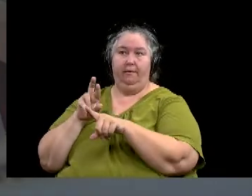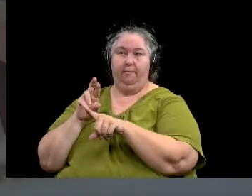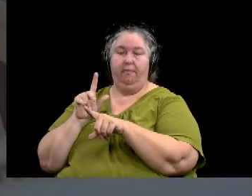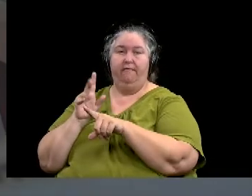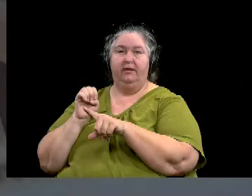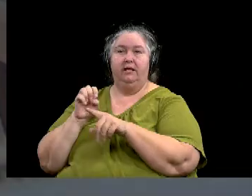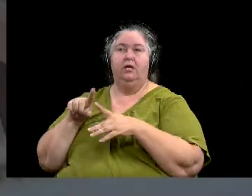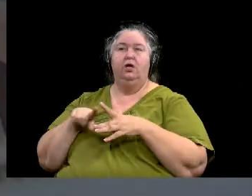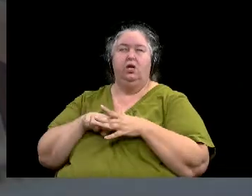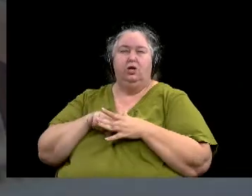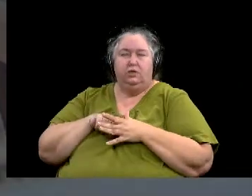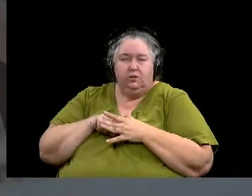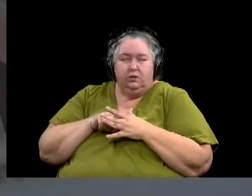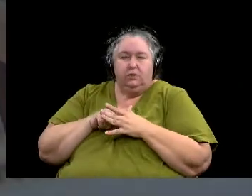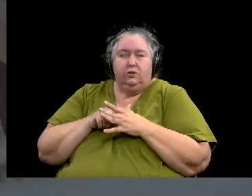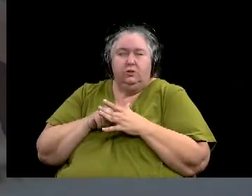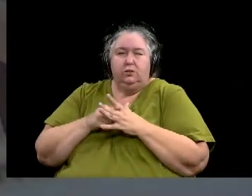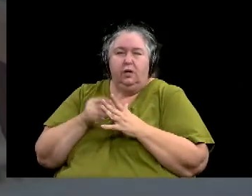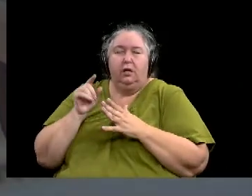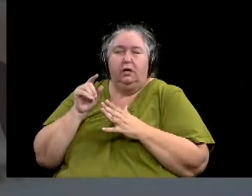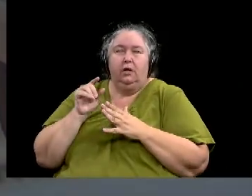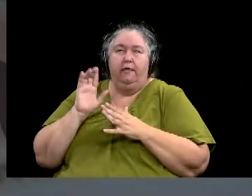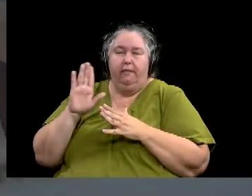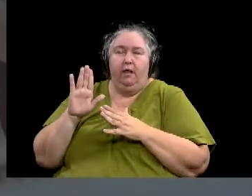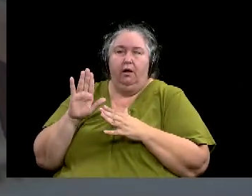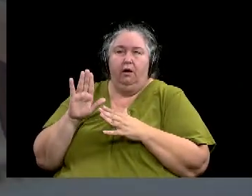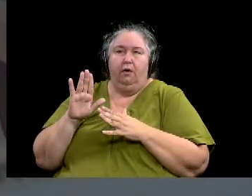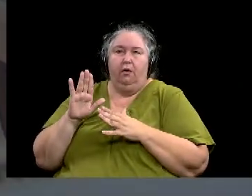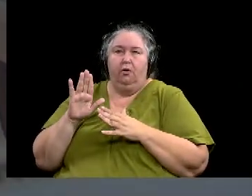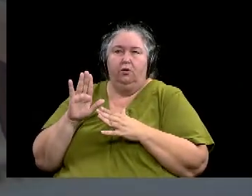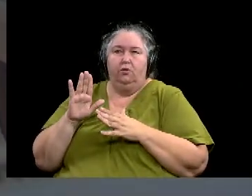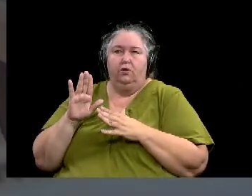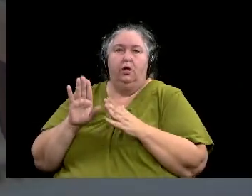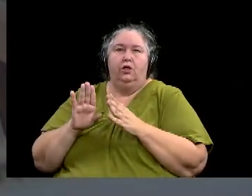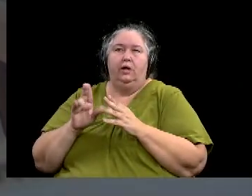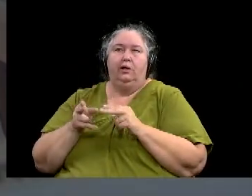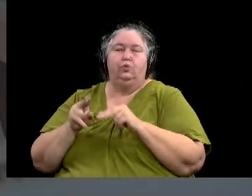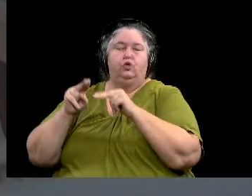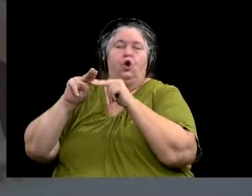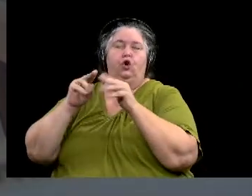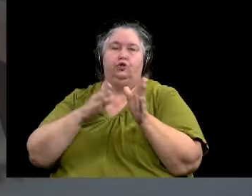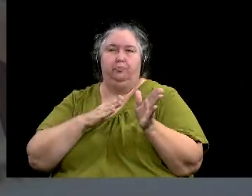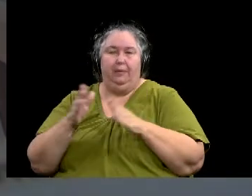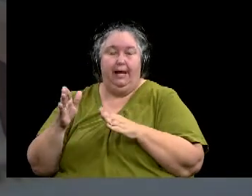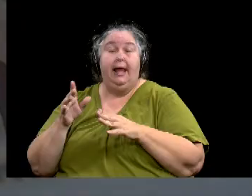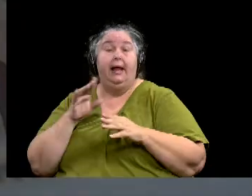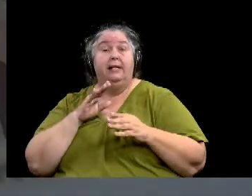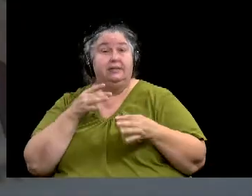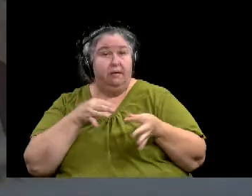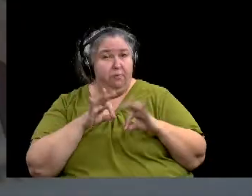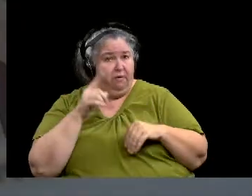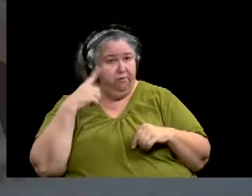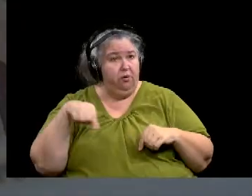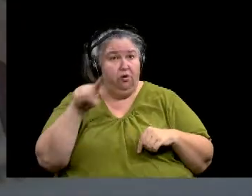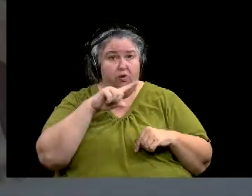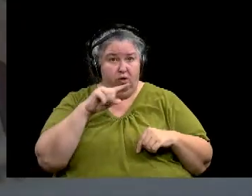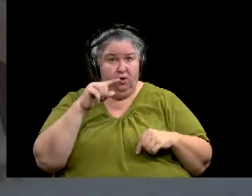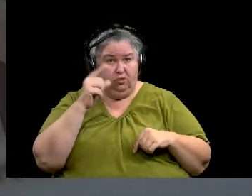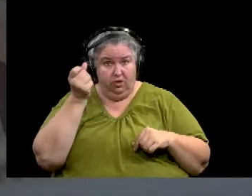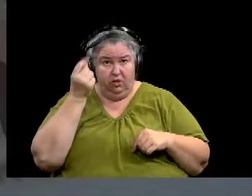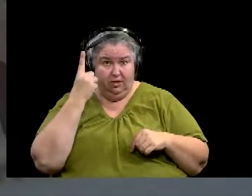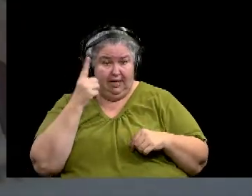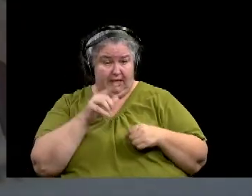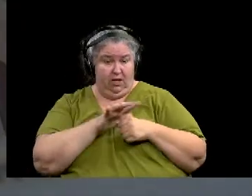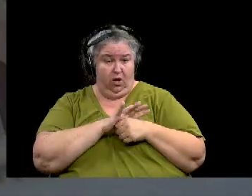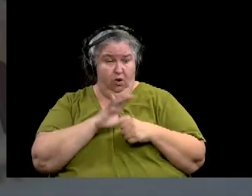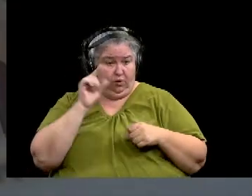think it's important for the community to know that our local government, our health district, our county, our city are